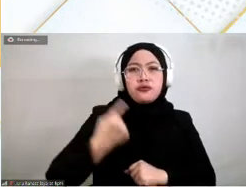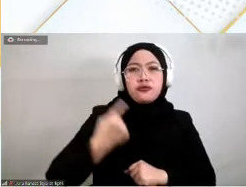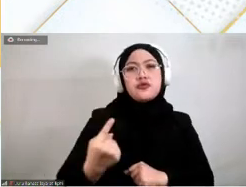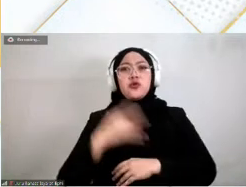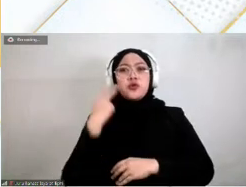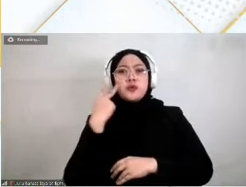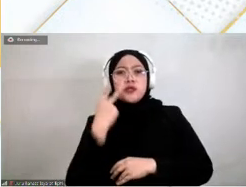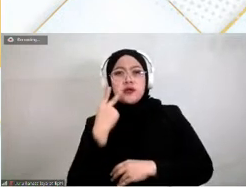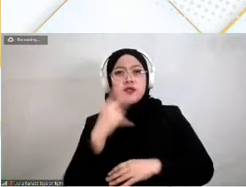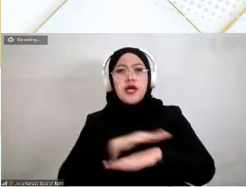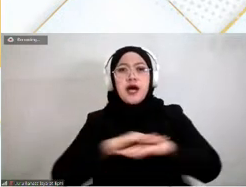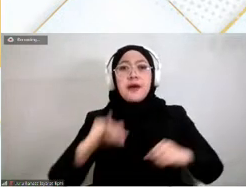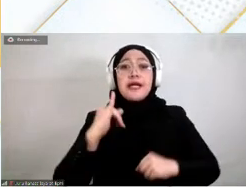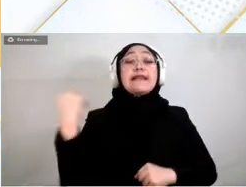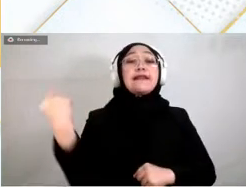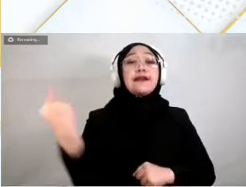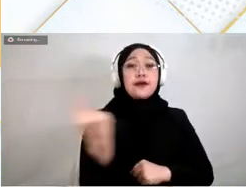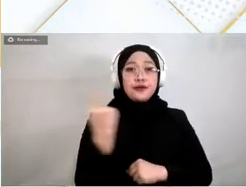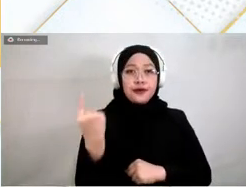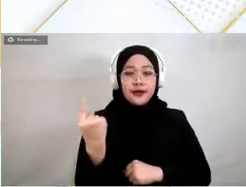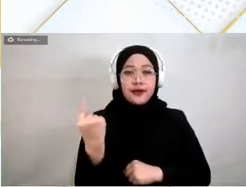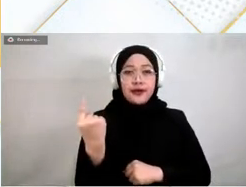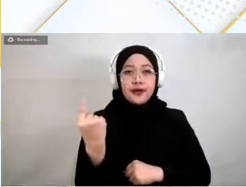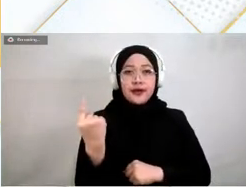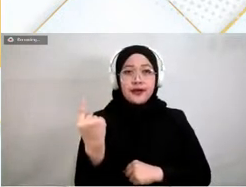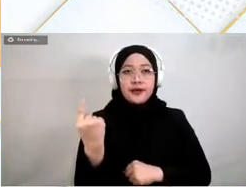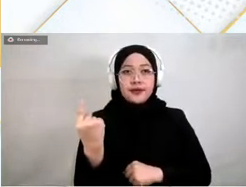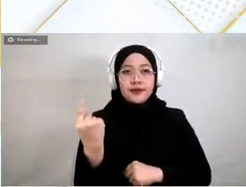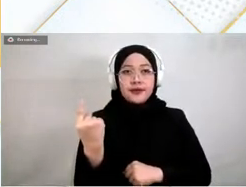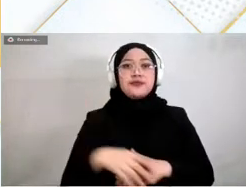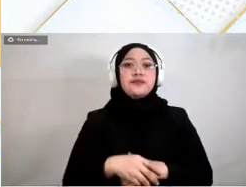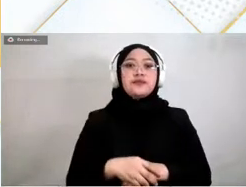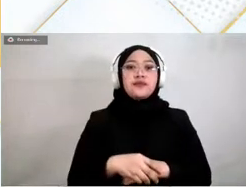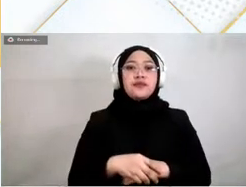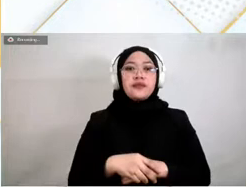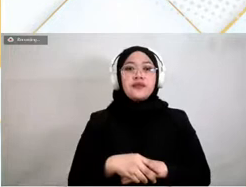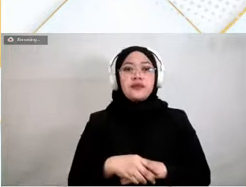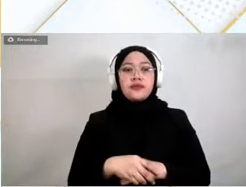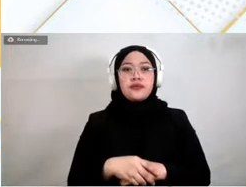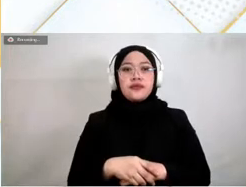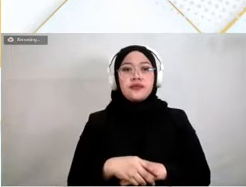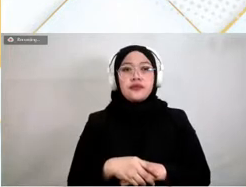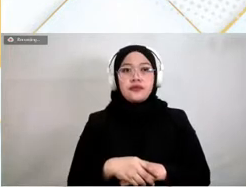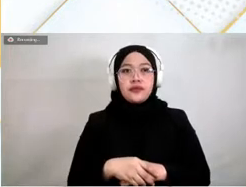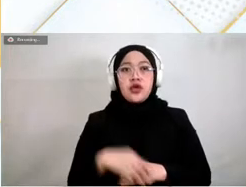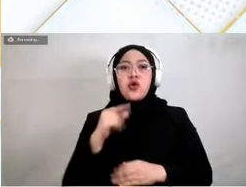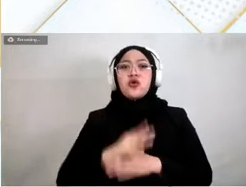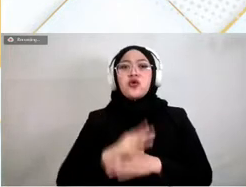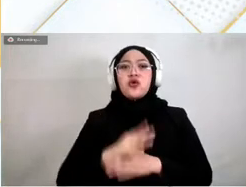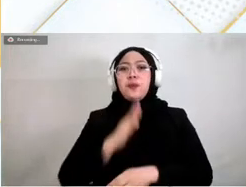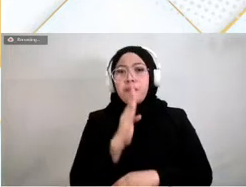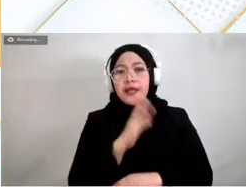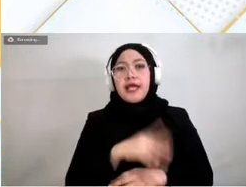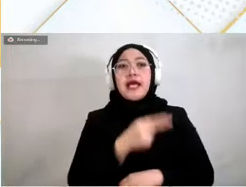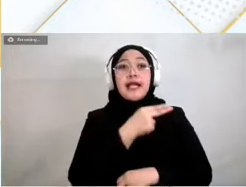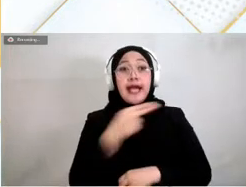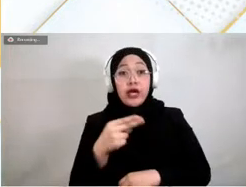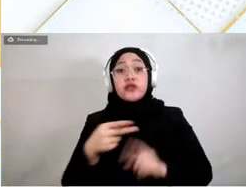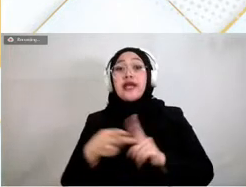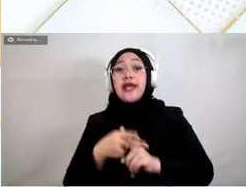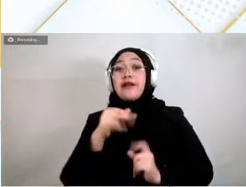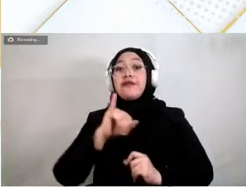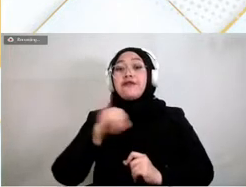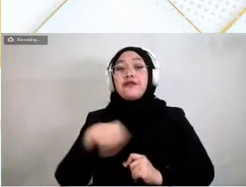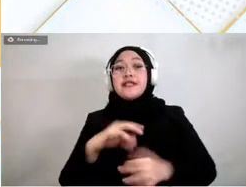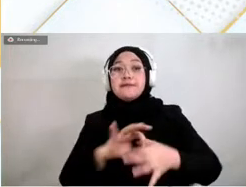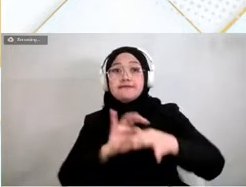the international level is what I found to be an aligning commitment between Indonesia and Fiji, as